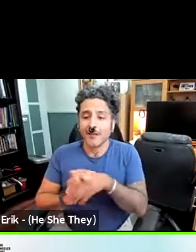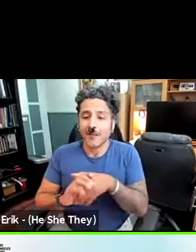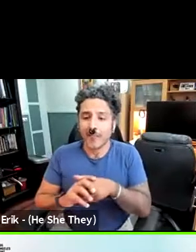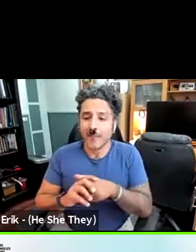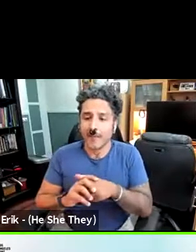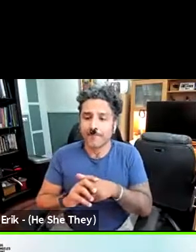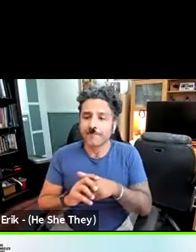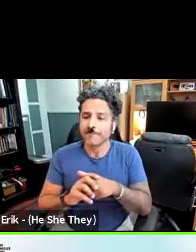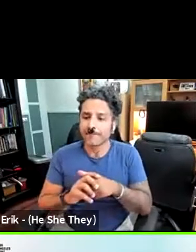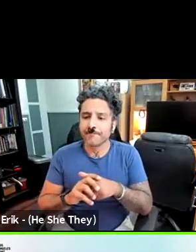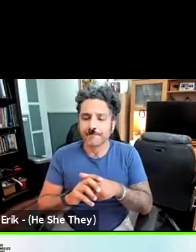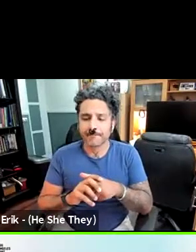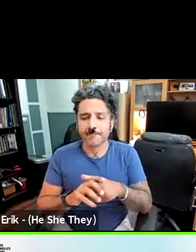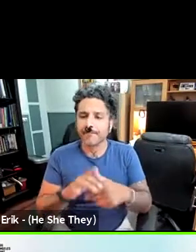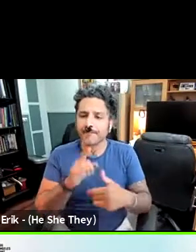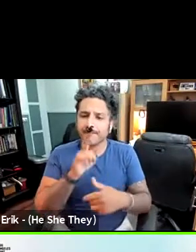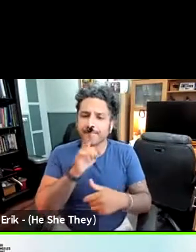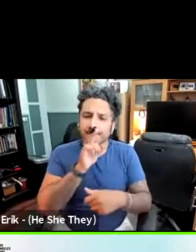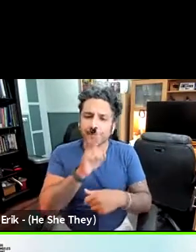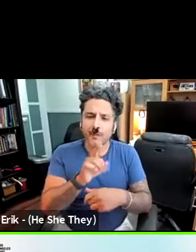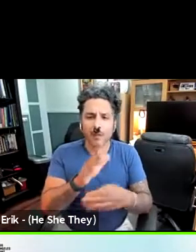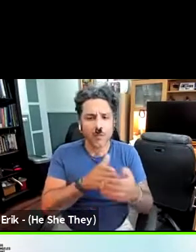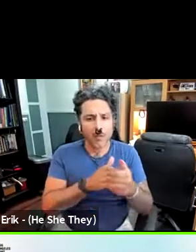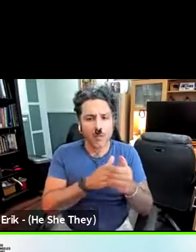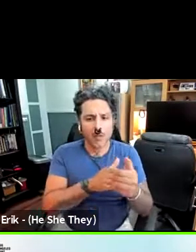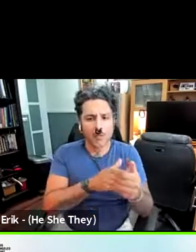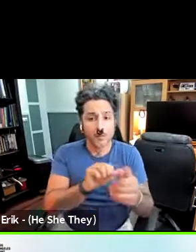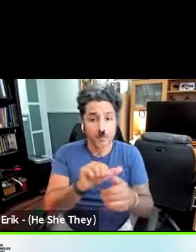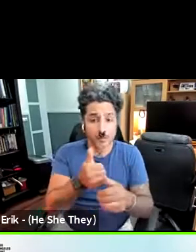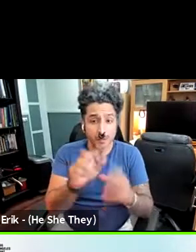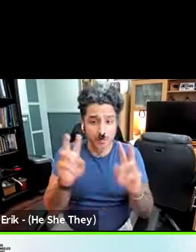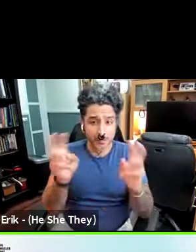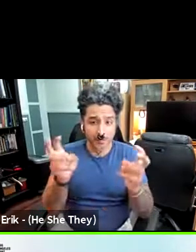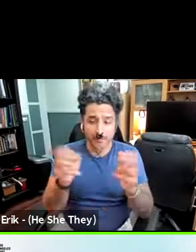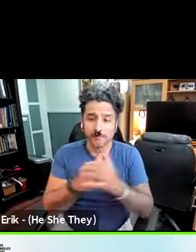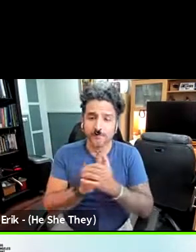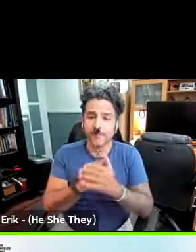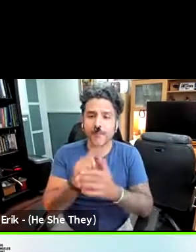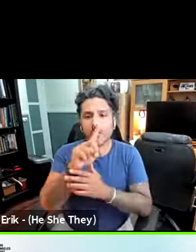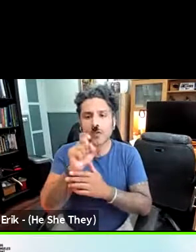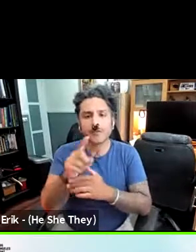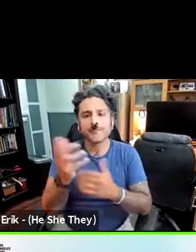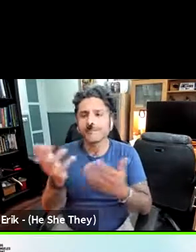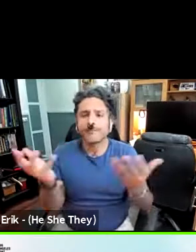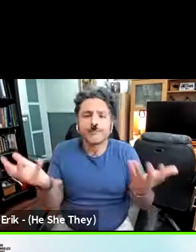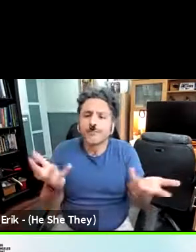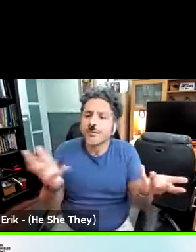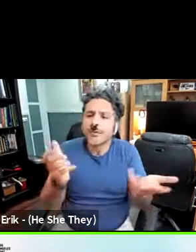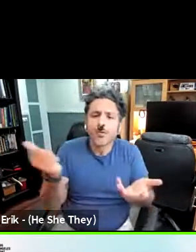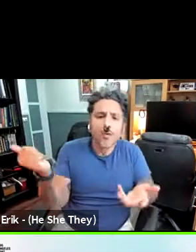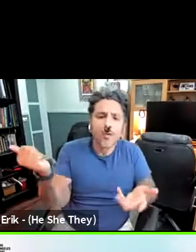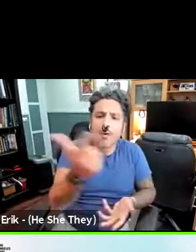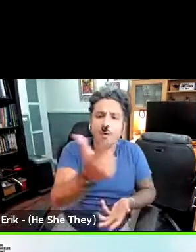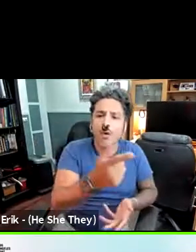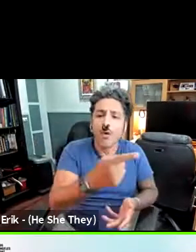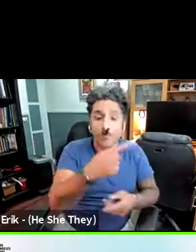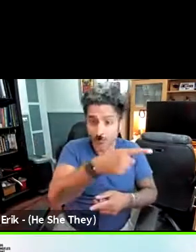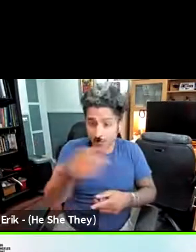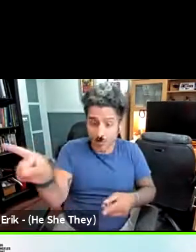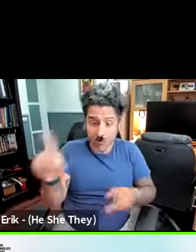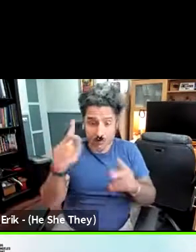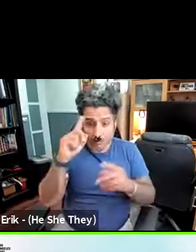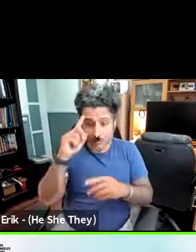And that's really gonna kind of lead into the next piece of this. What do you all think that the